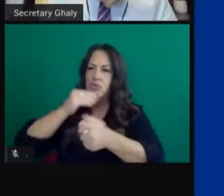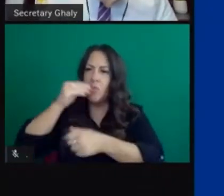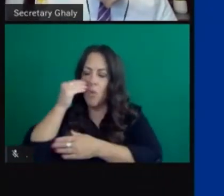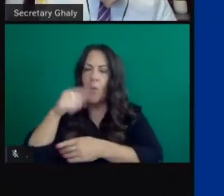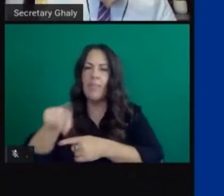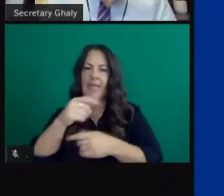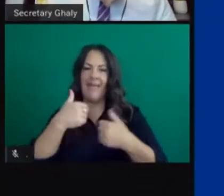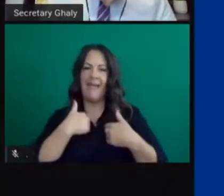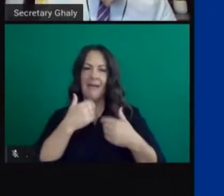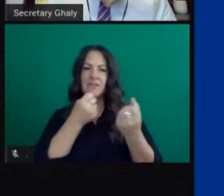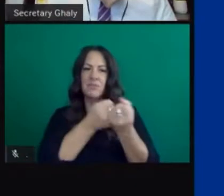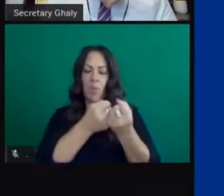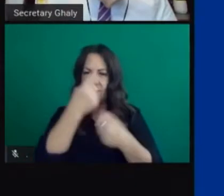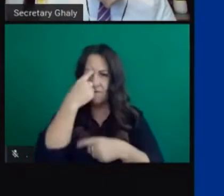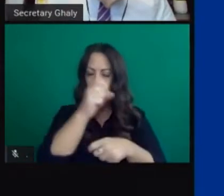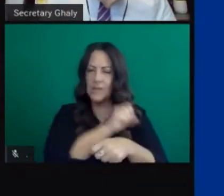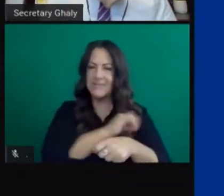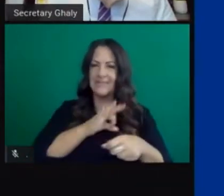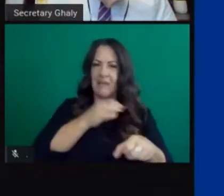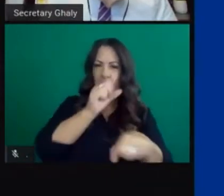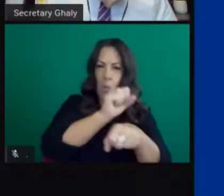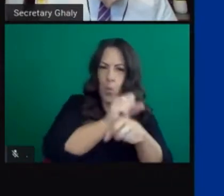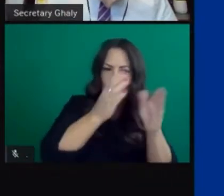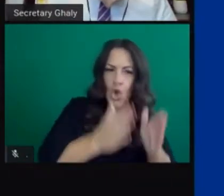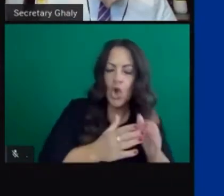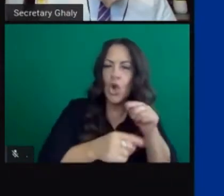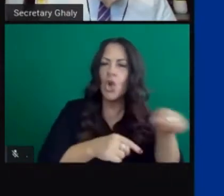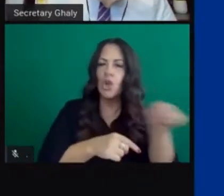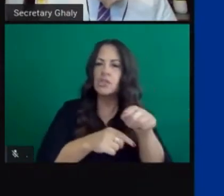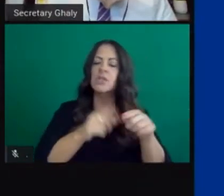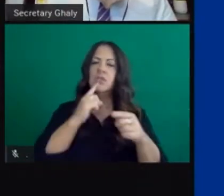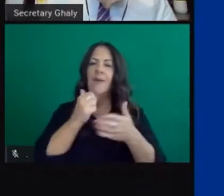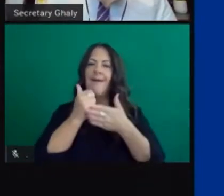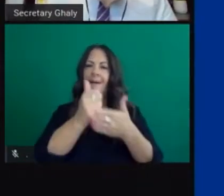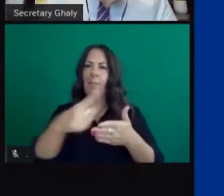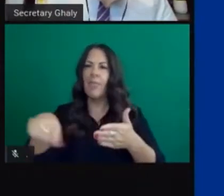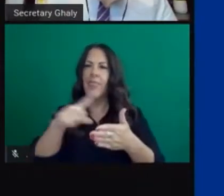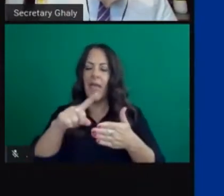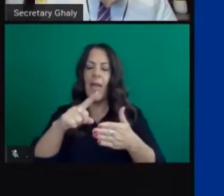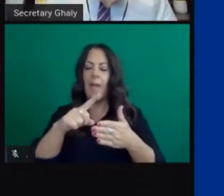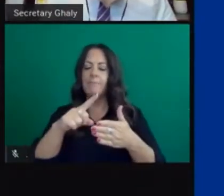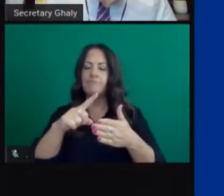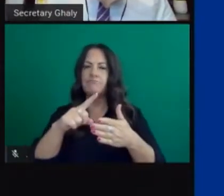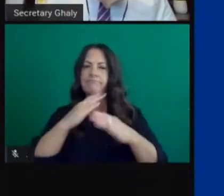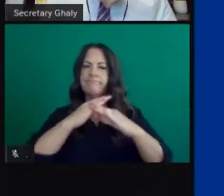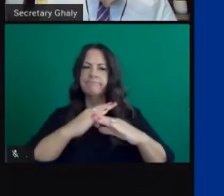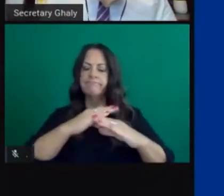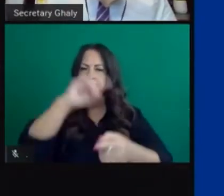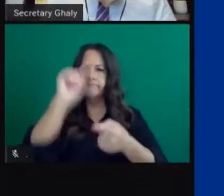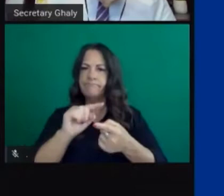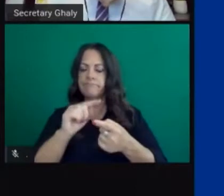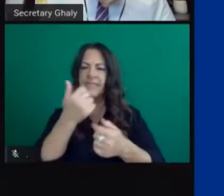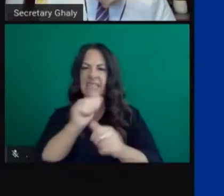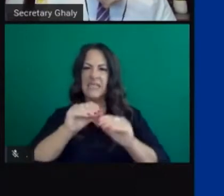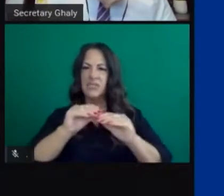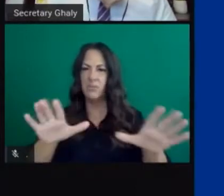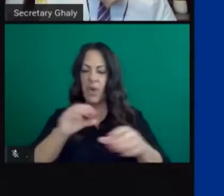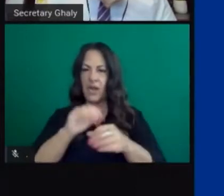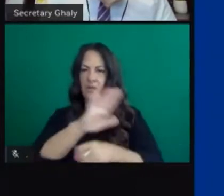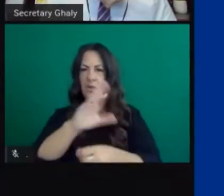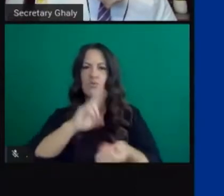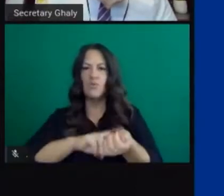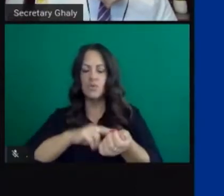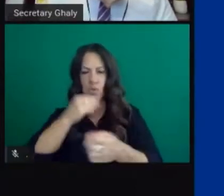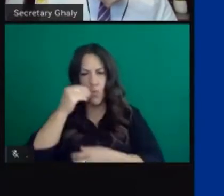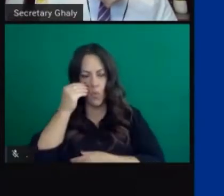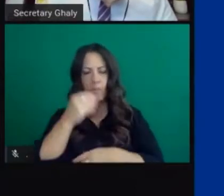any opportunities to have broad scale spread in a facility that is maybe COVID free